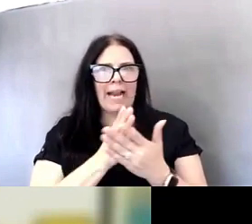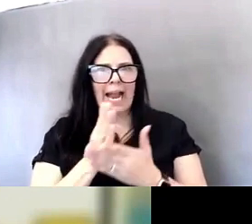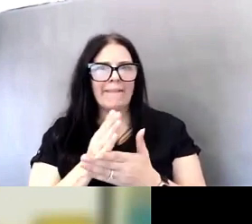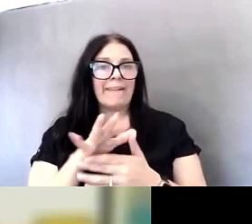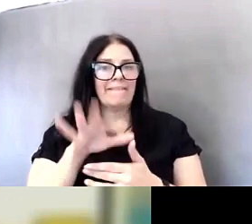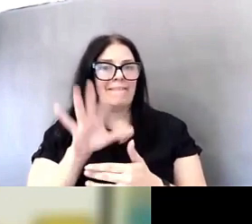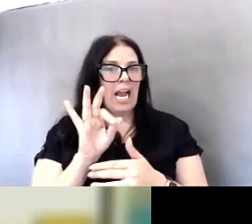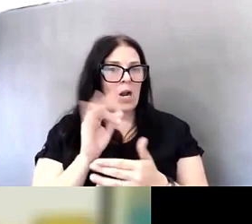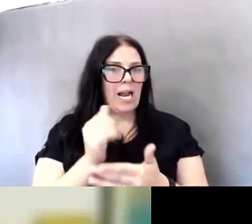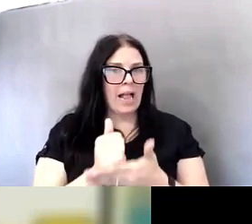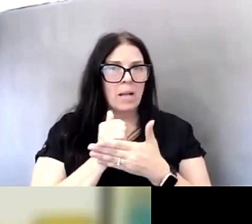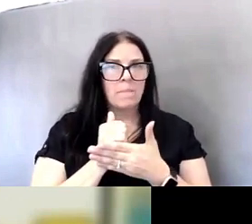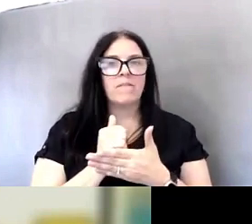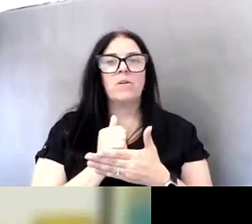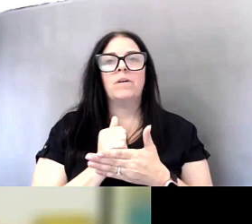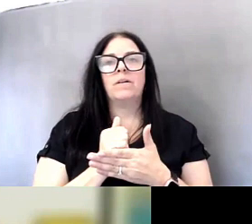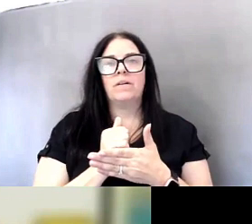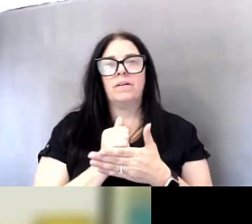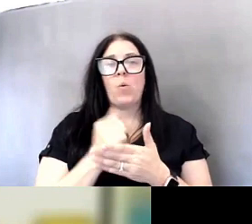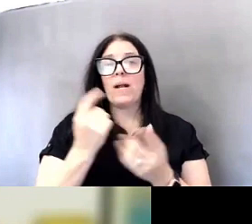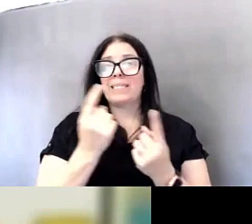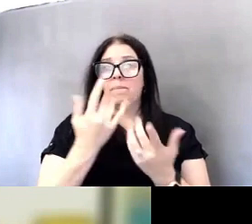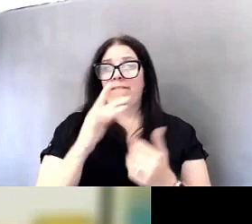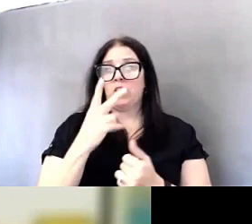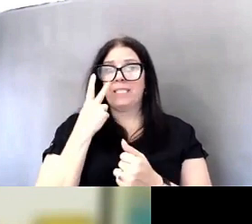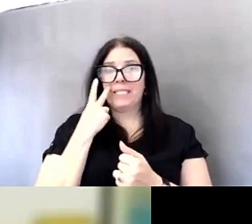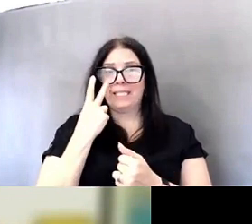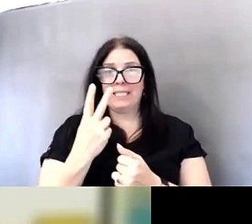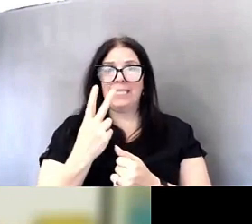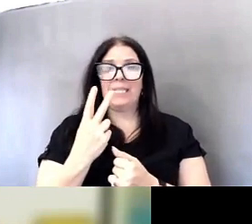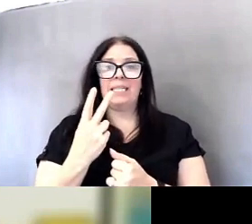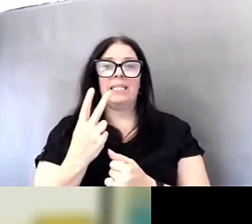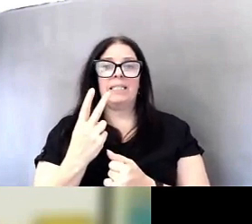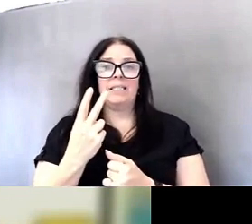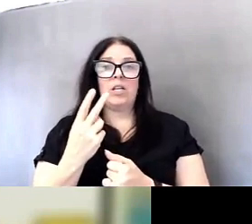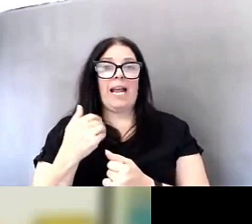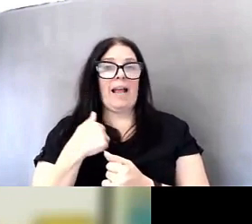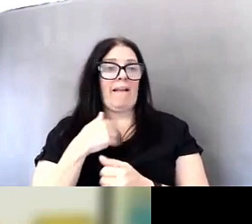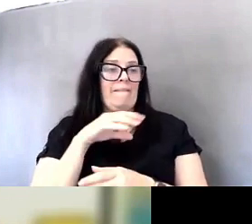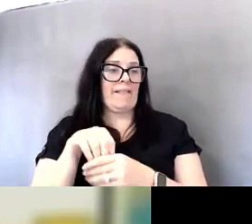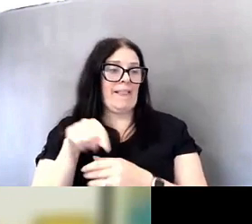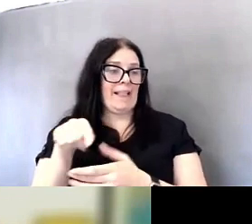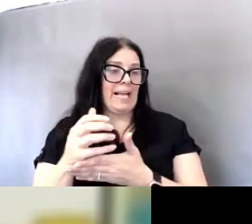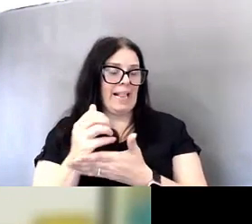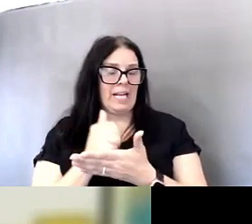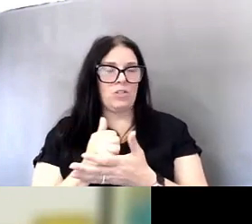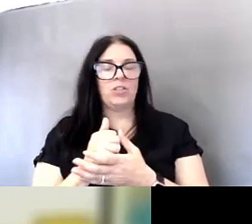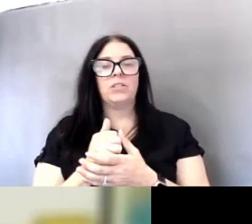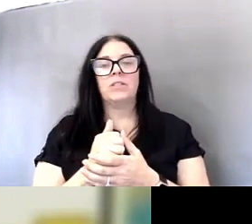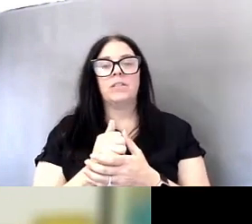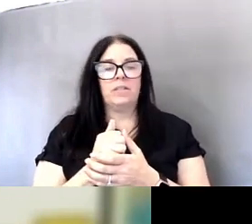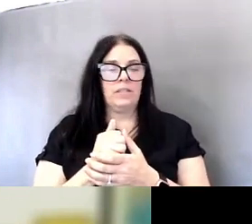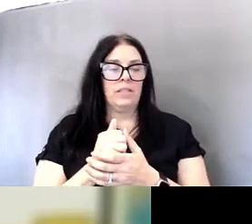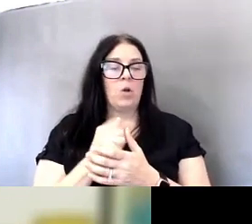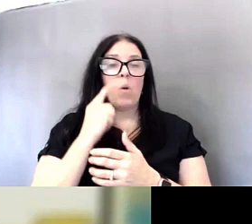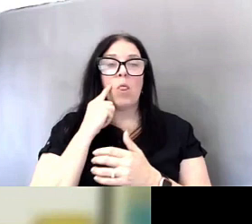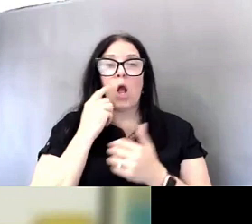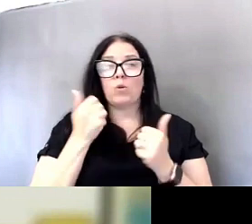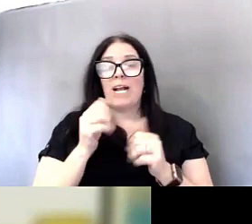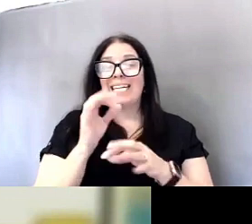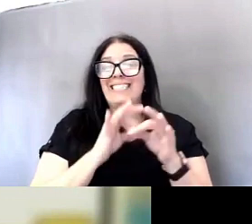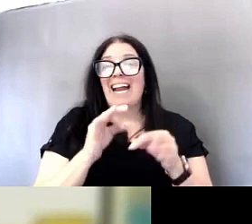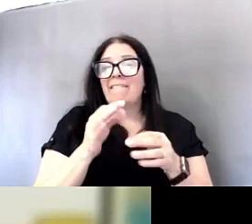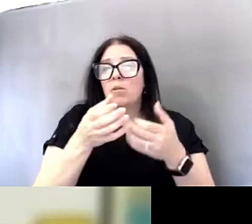helpful, or something you already have seen before and you're now finding it on the collection website. What we thought we would do is, rather than doing breakout